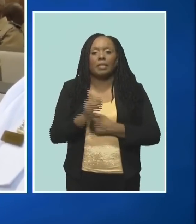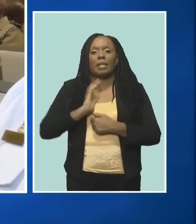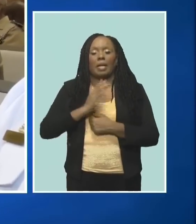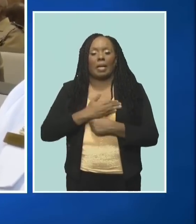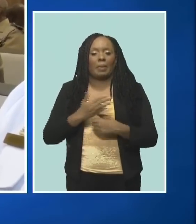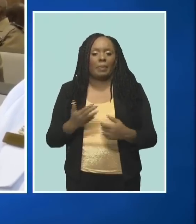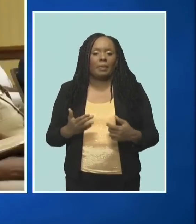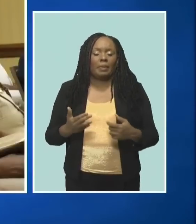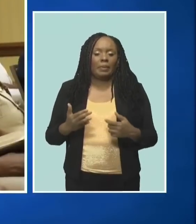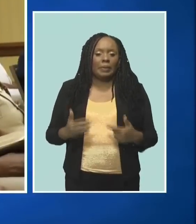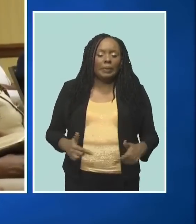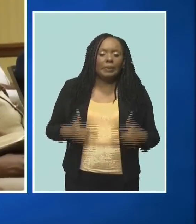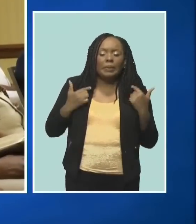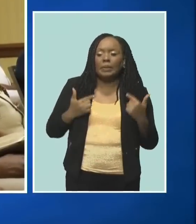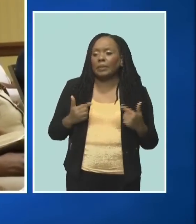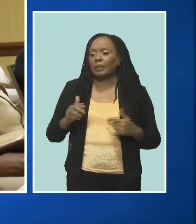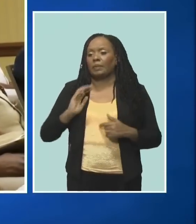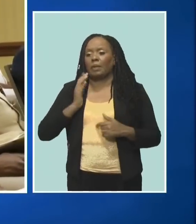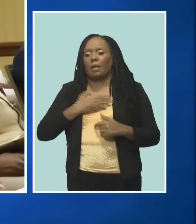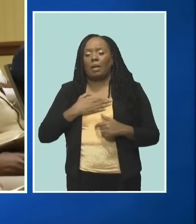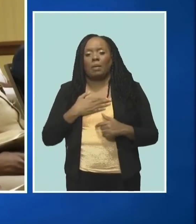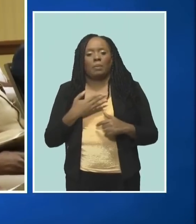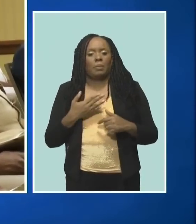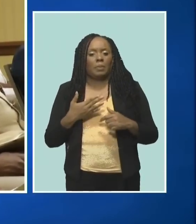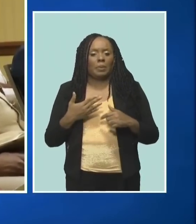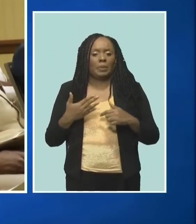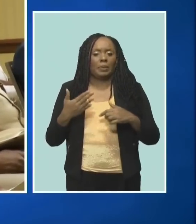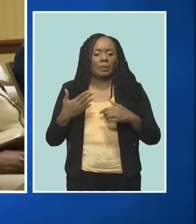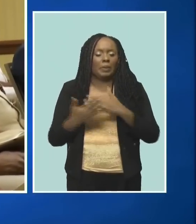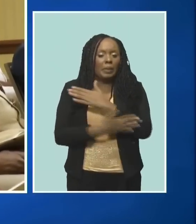derail the development of our youth and